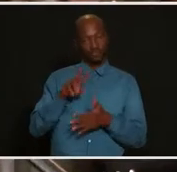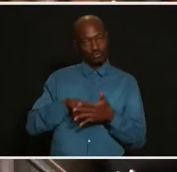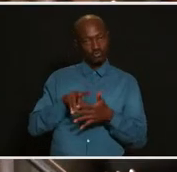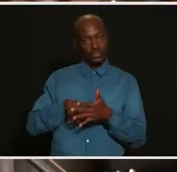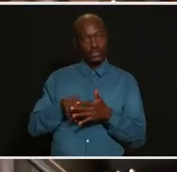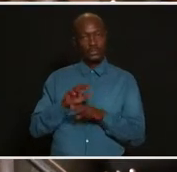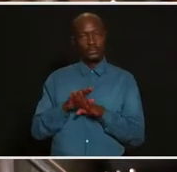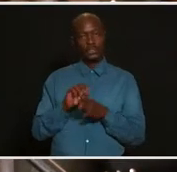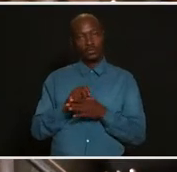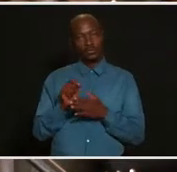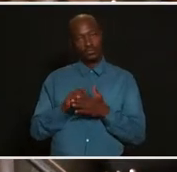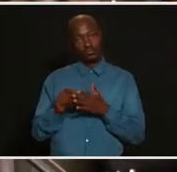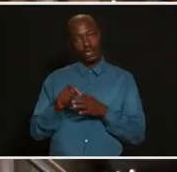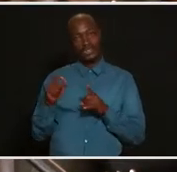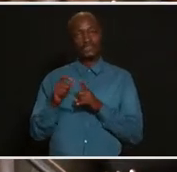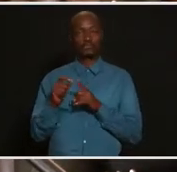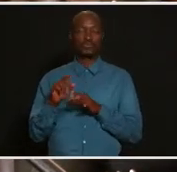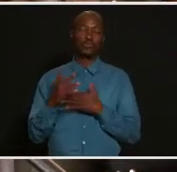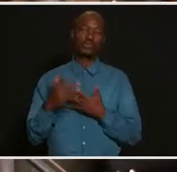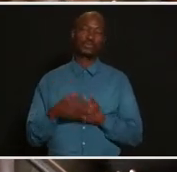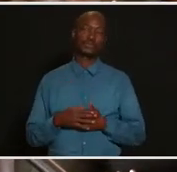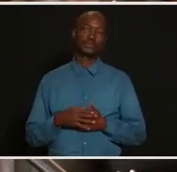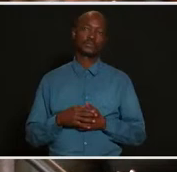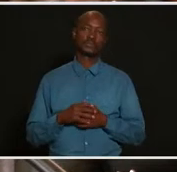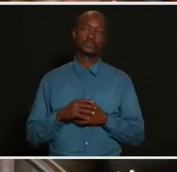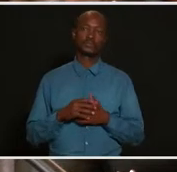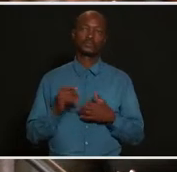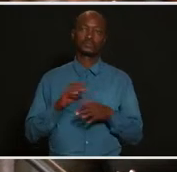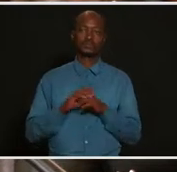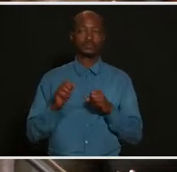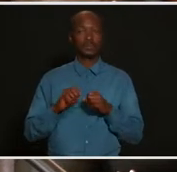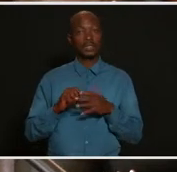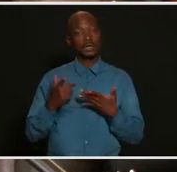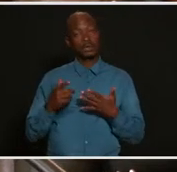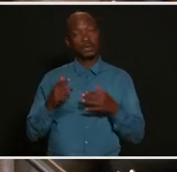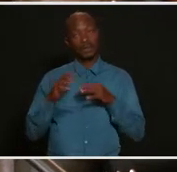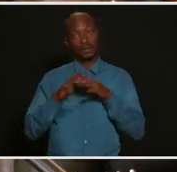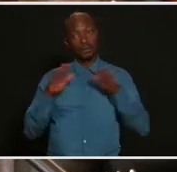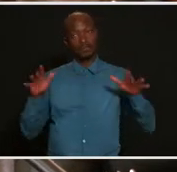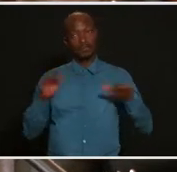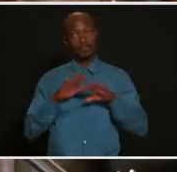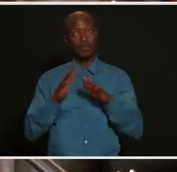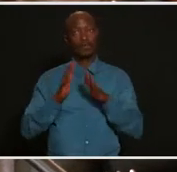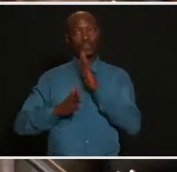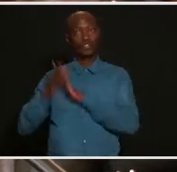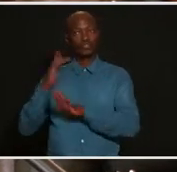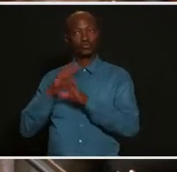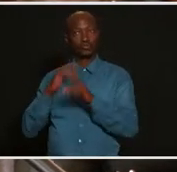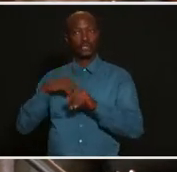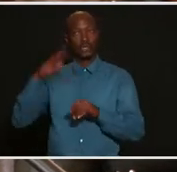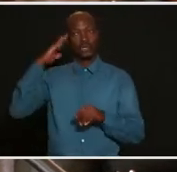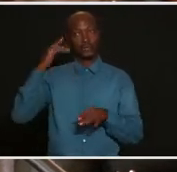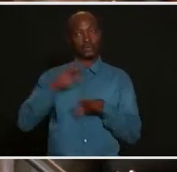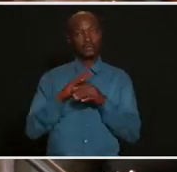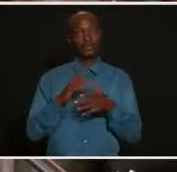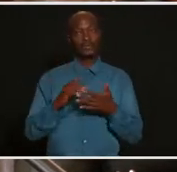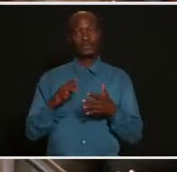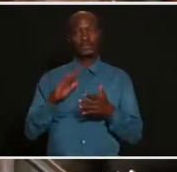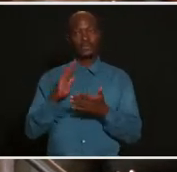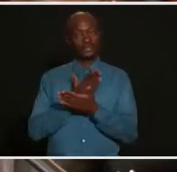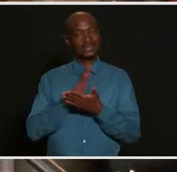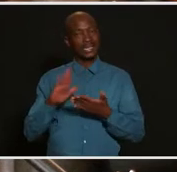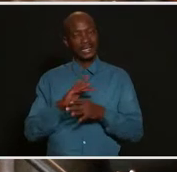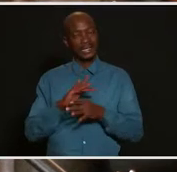write small words Paul skinning has allowed me to explore my interests his of ish of History horse riding singing nipple and